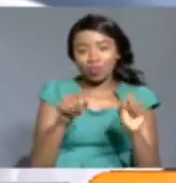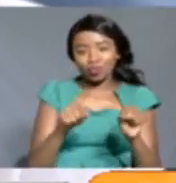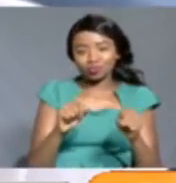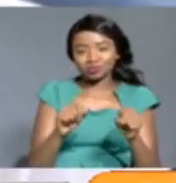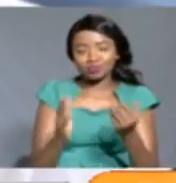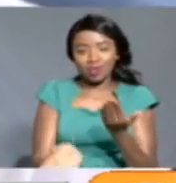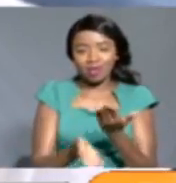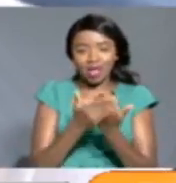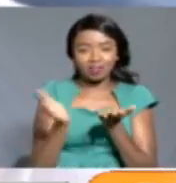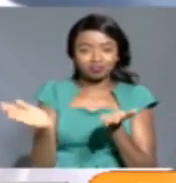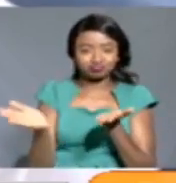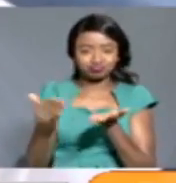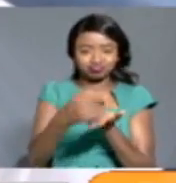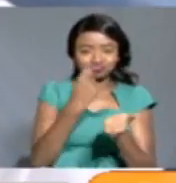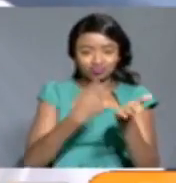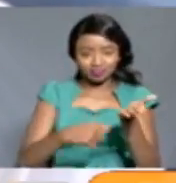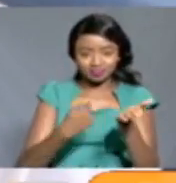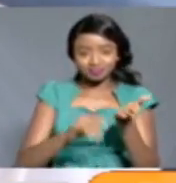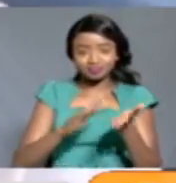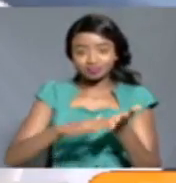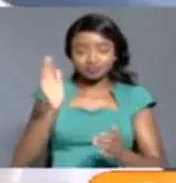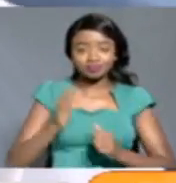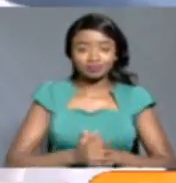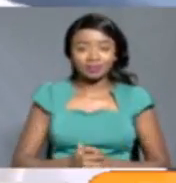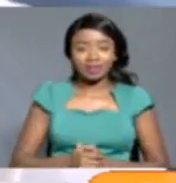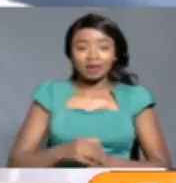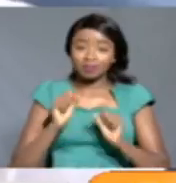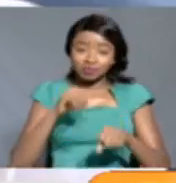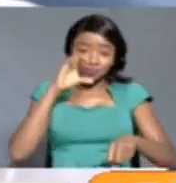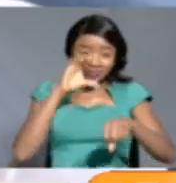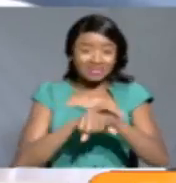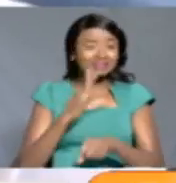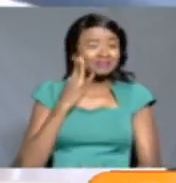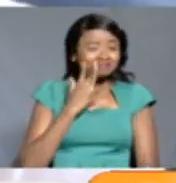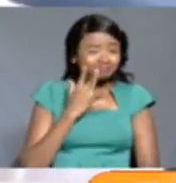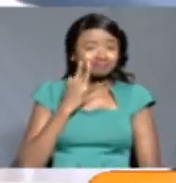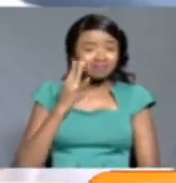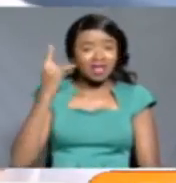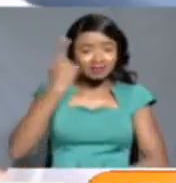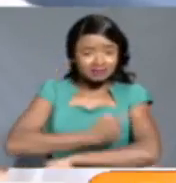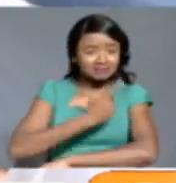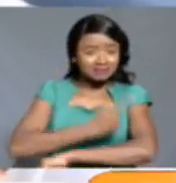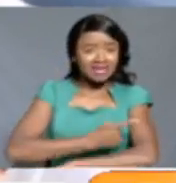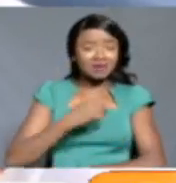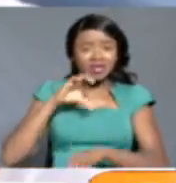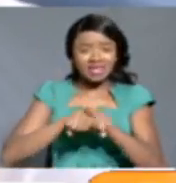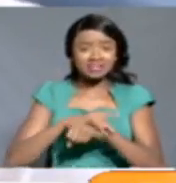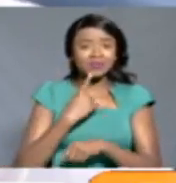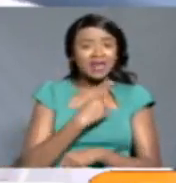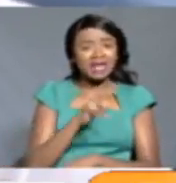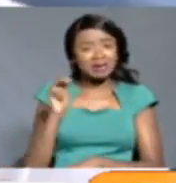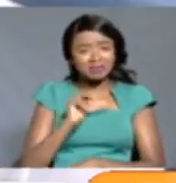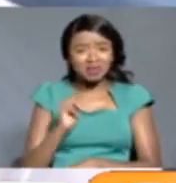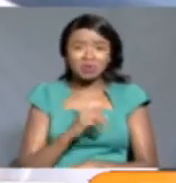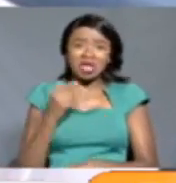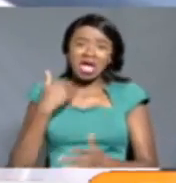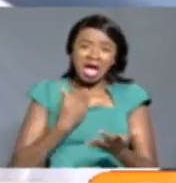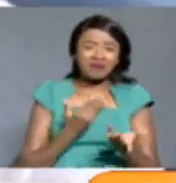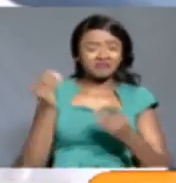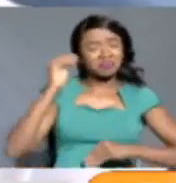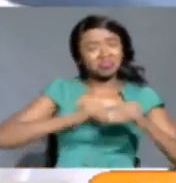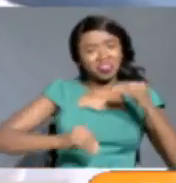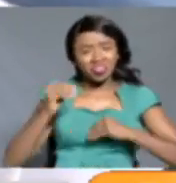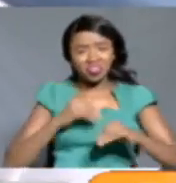moment, we're collecting in and around 1 million shillings every day. Very risky business. There's a lot of cash, a lot of